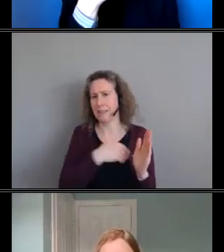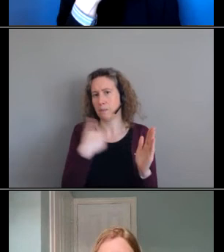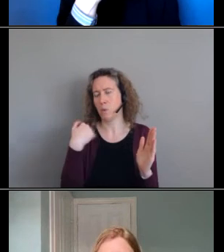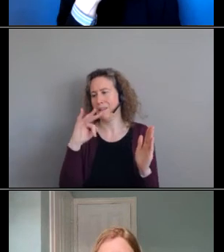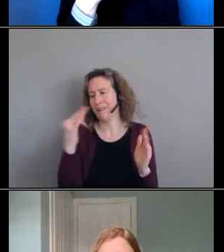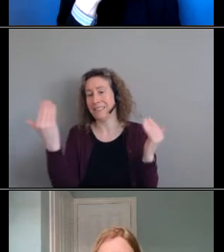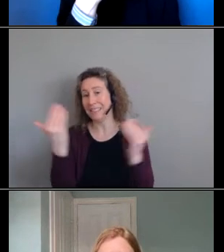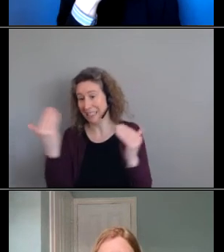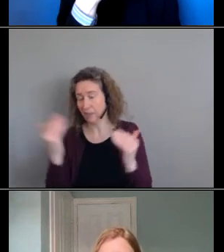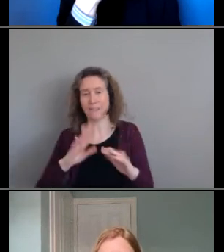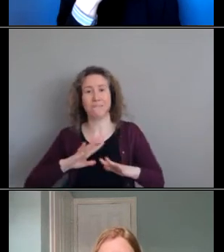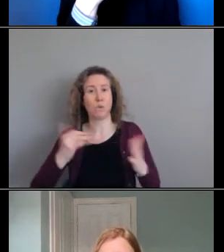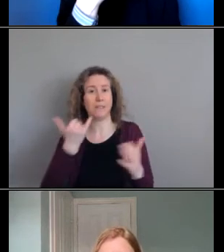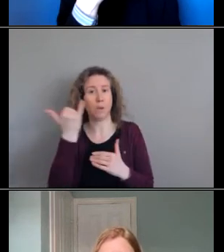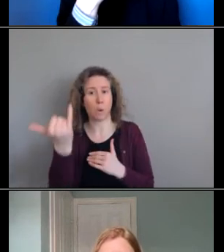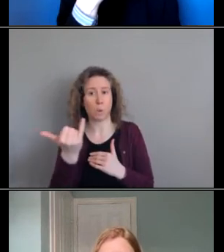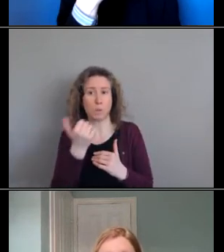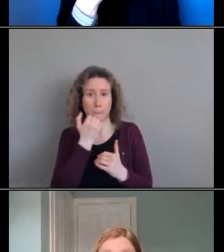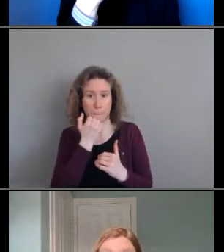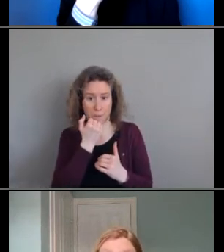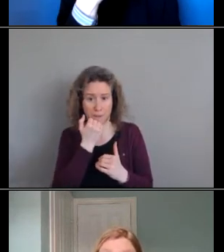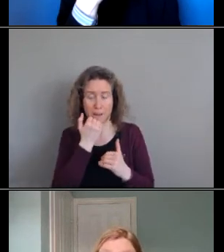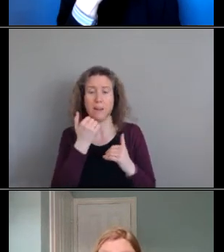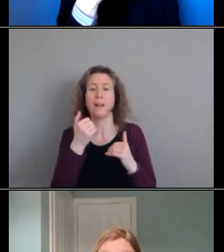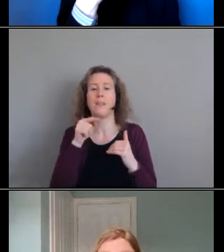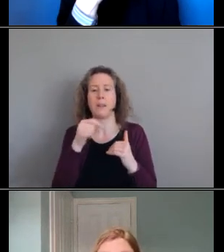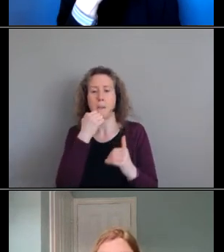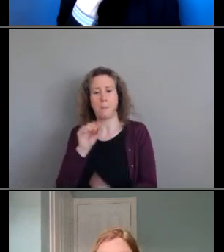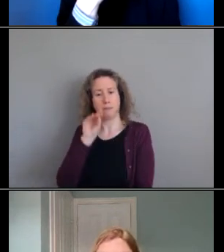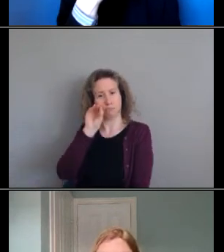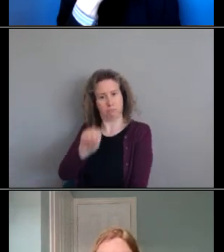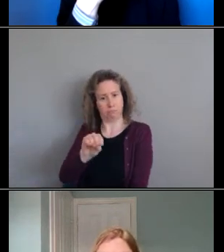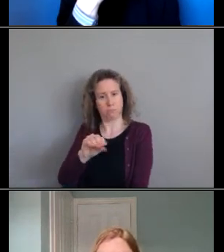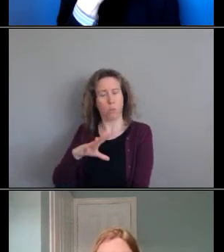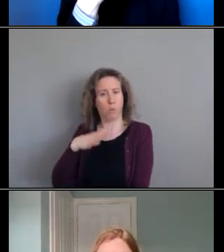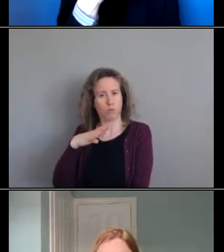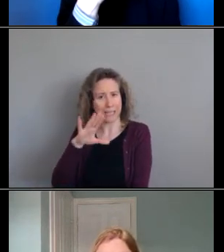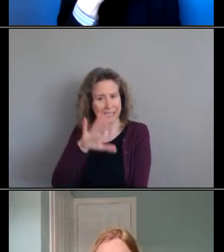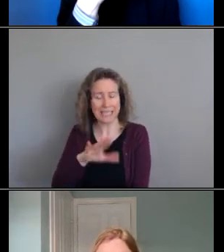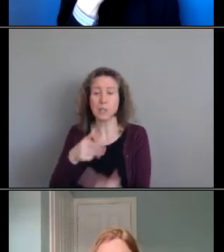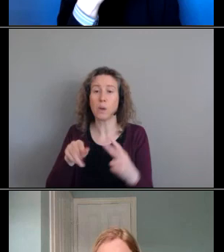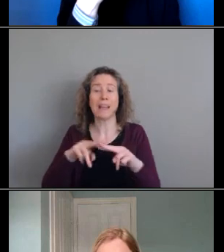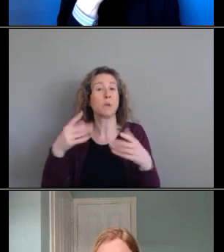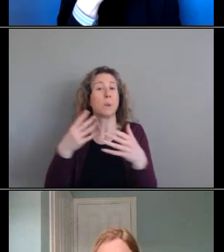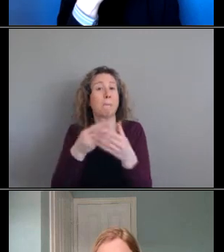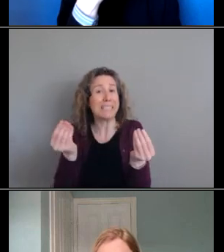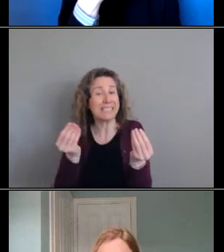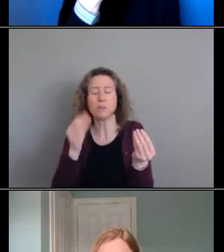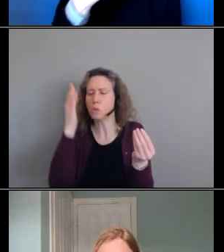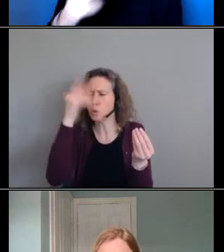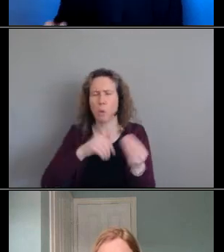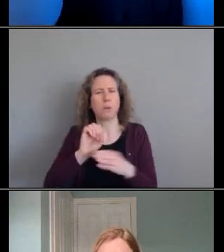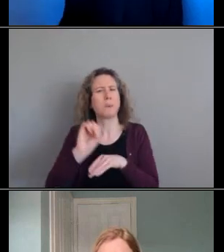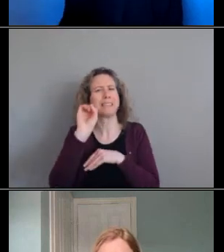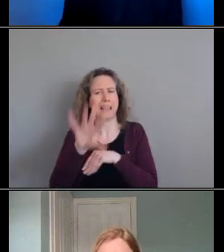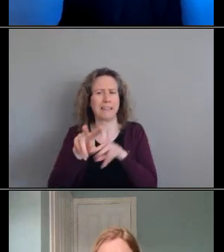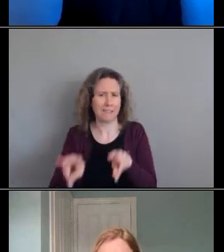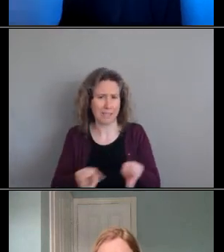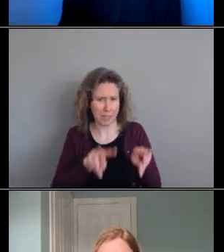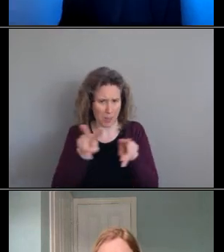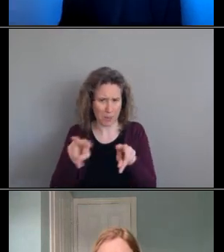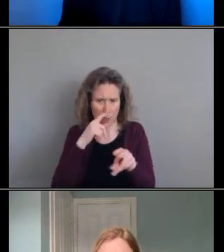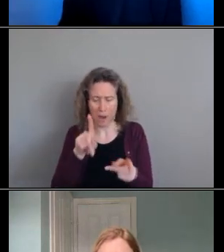free phone UK landline, and the number is on screen for you now. Again, if you missed that, don't worry, we'll send you the recording. You can pick it up from the